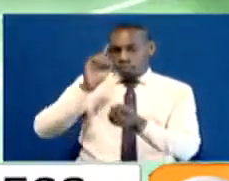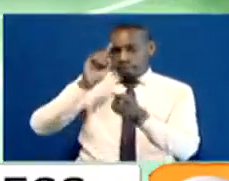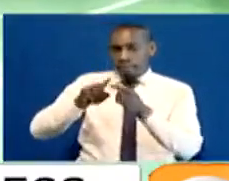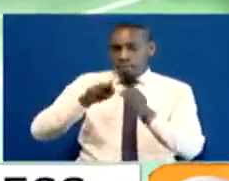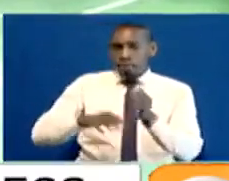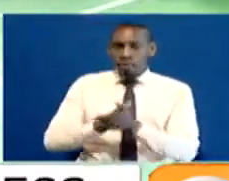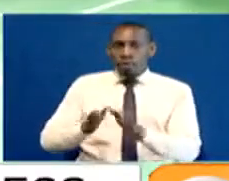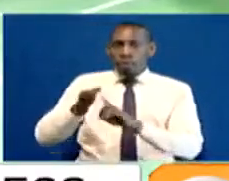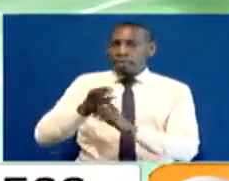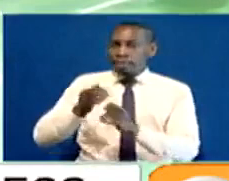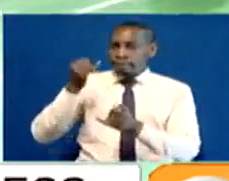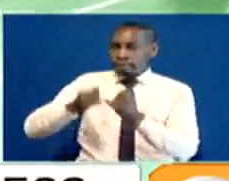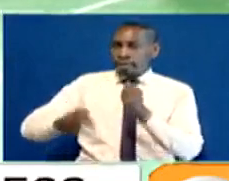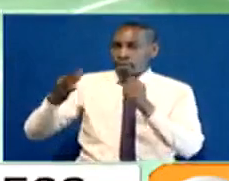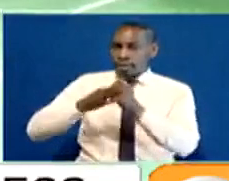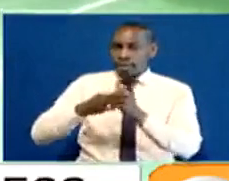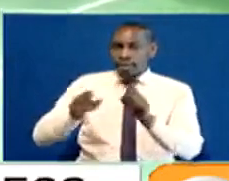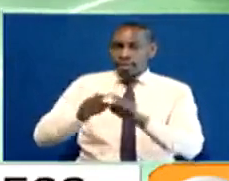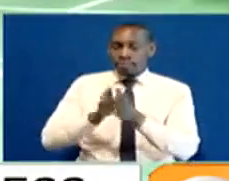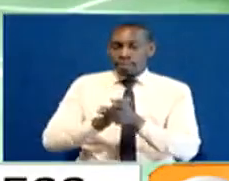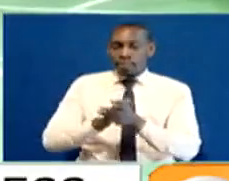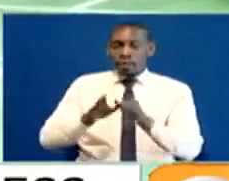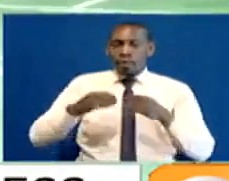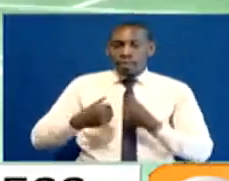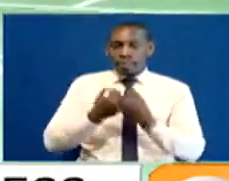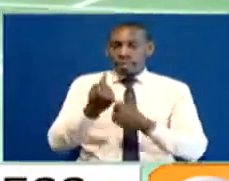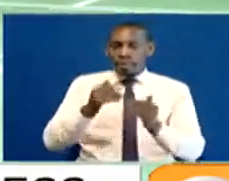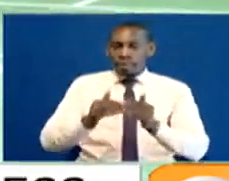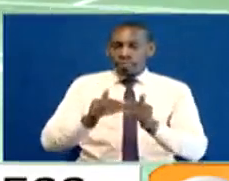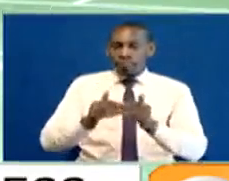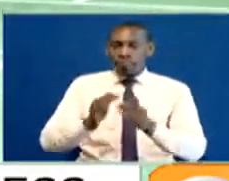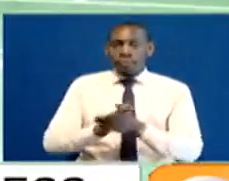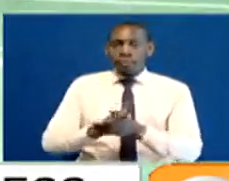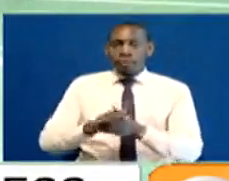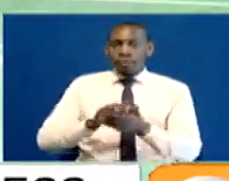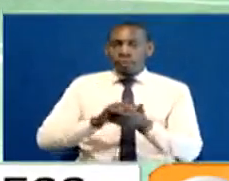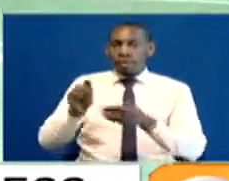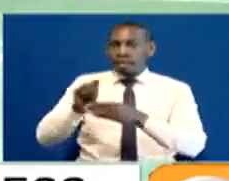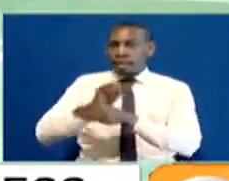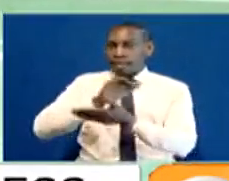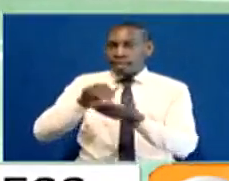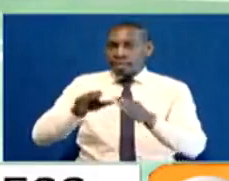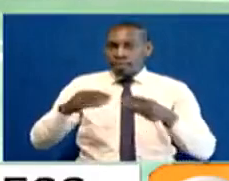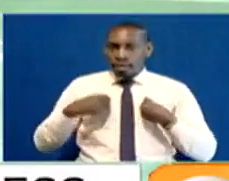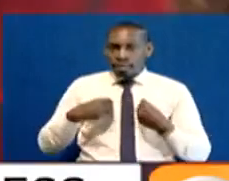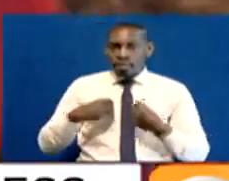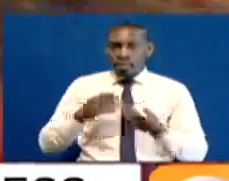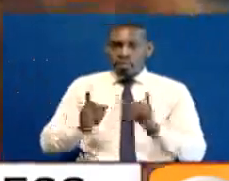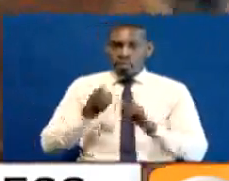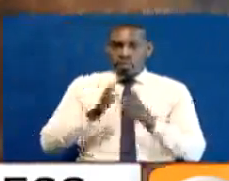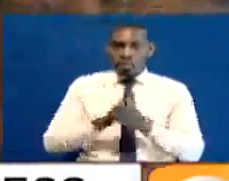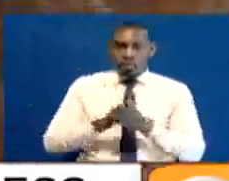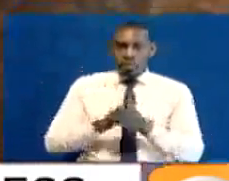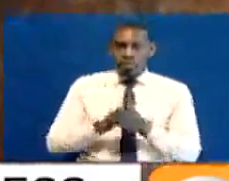of making it to the last eight and then take each match at a time. At the training centre, they have been allowed to have a feel of all